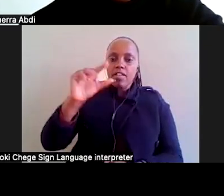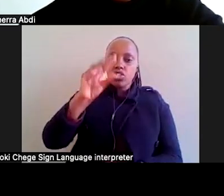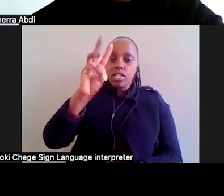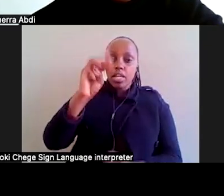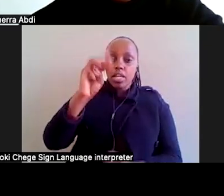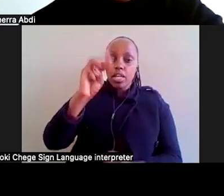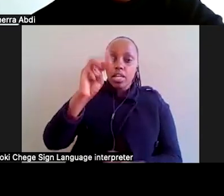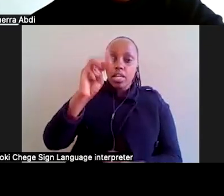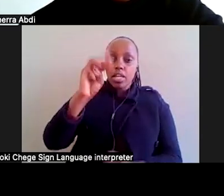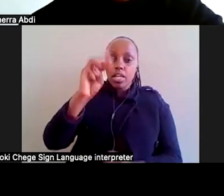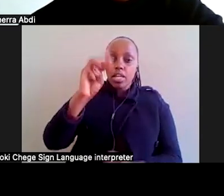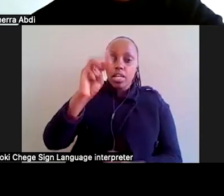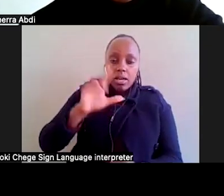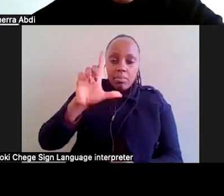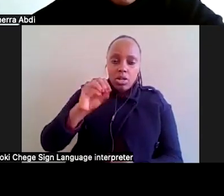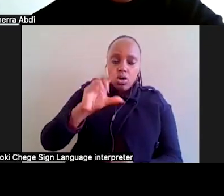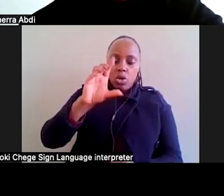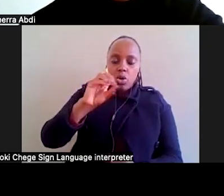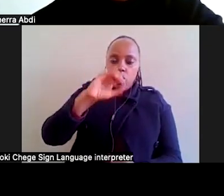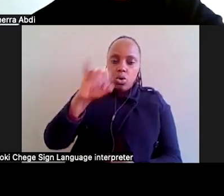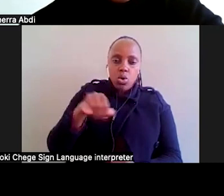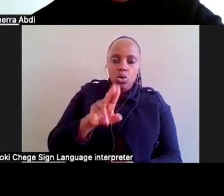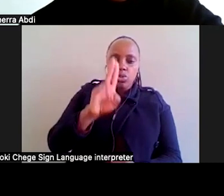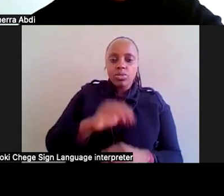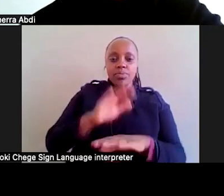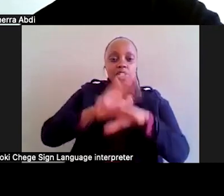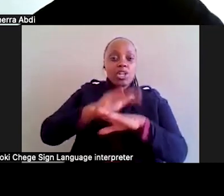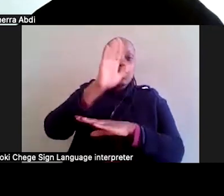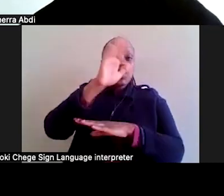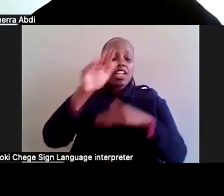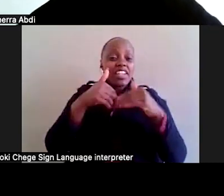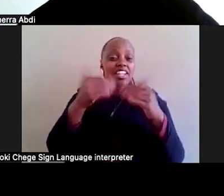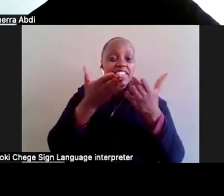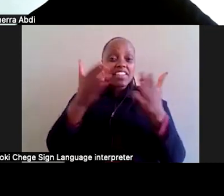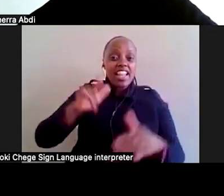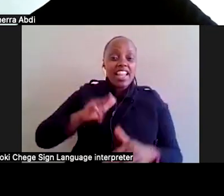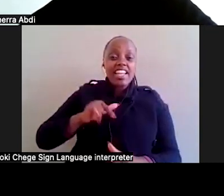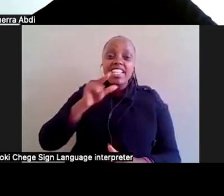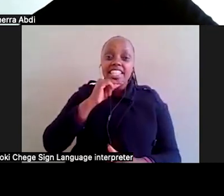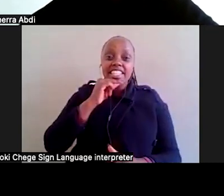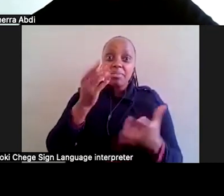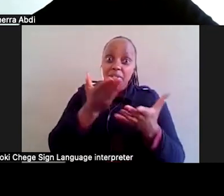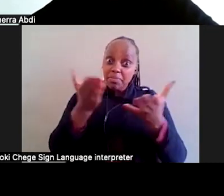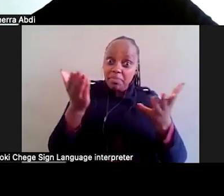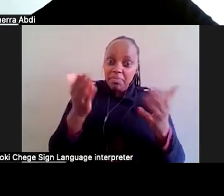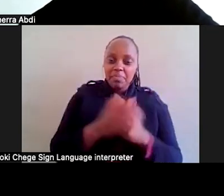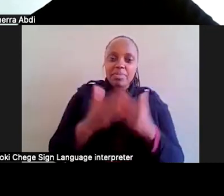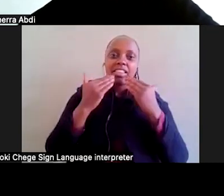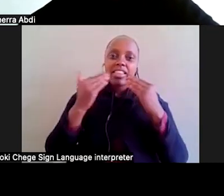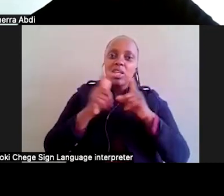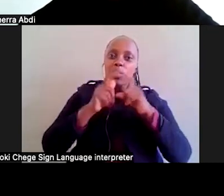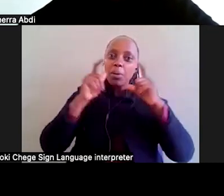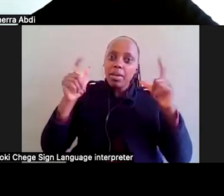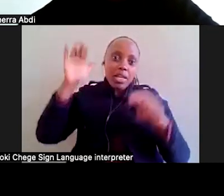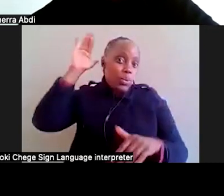you, Madam Loloju. Yeah, good afternoon, everyone, ladies and gentlemen. Thank you so much. Can you